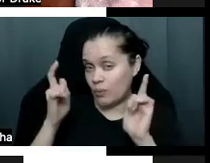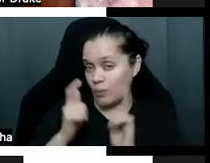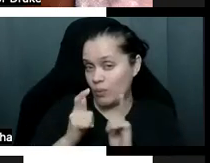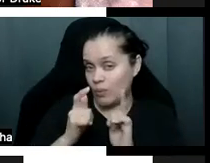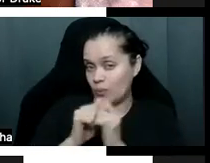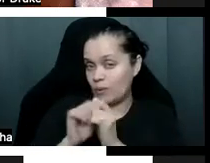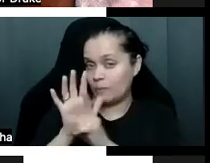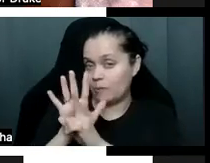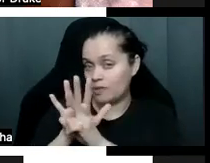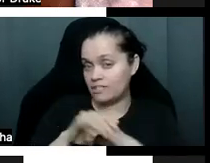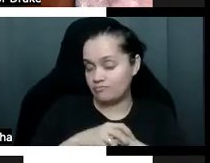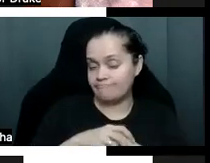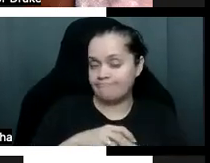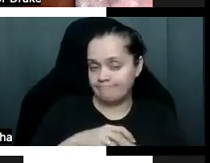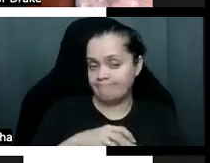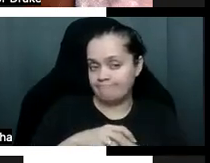population.